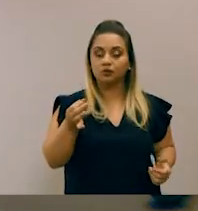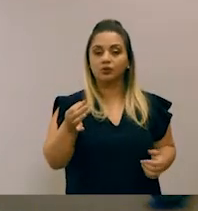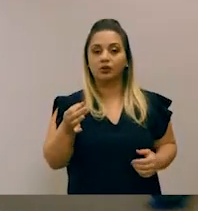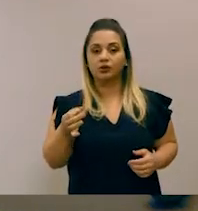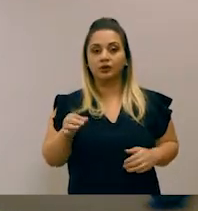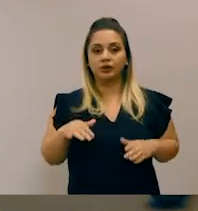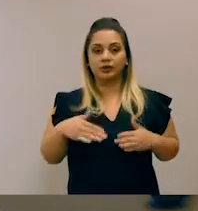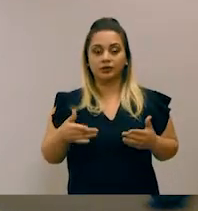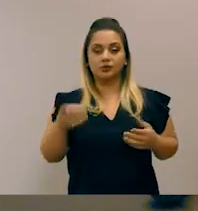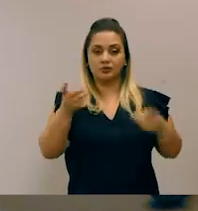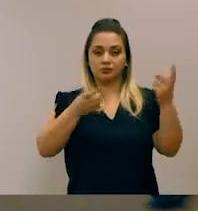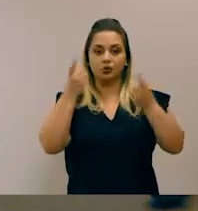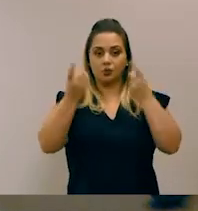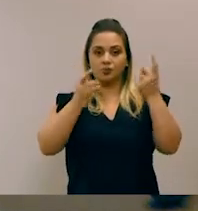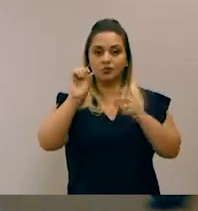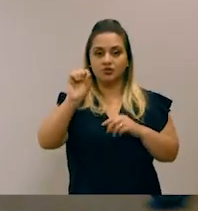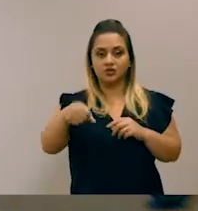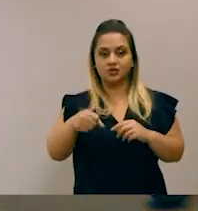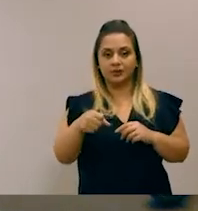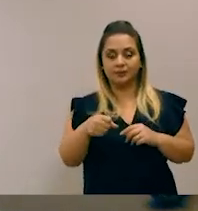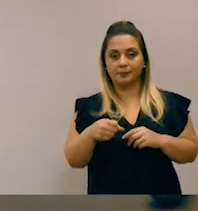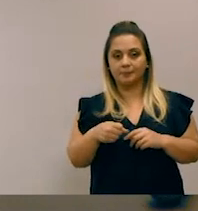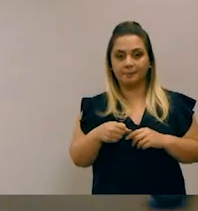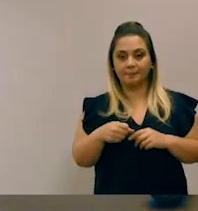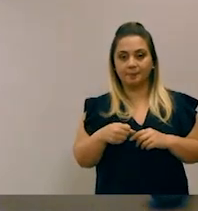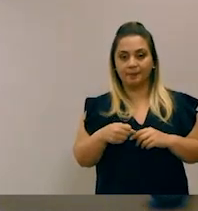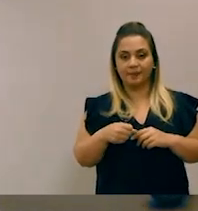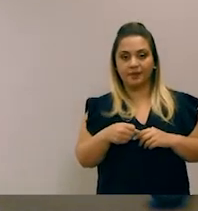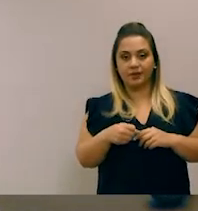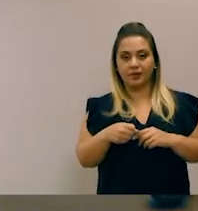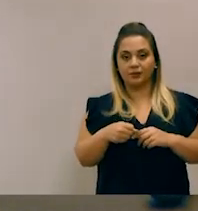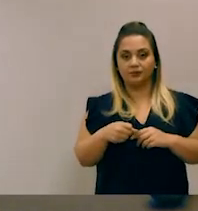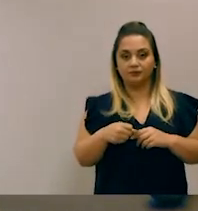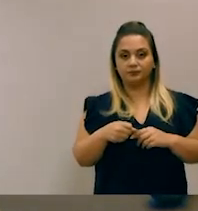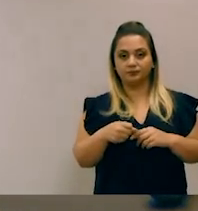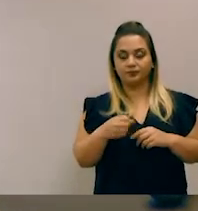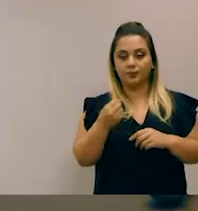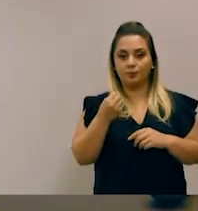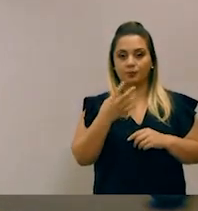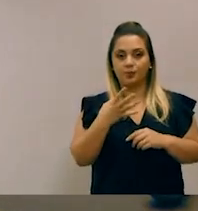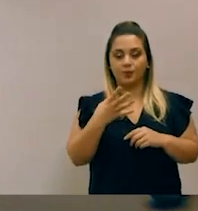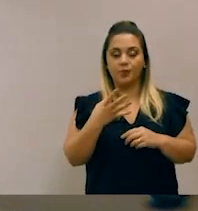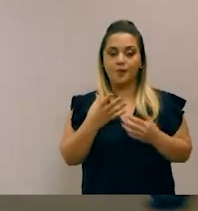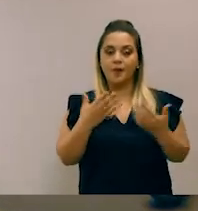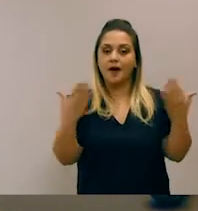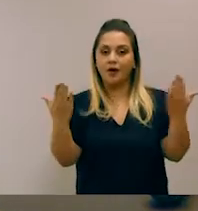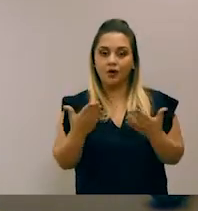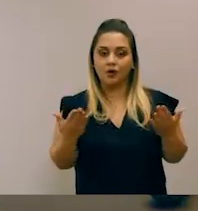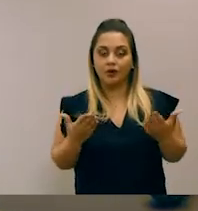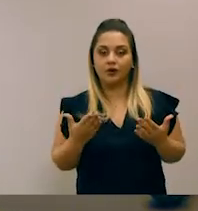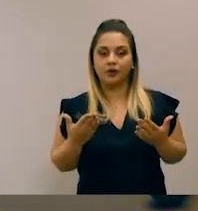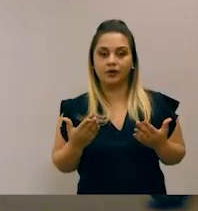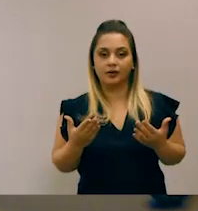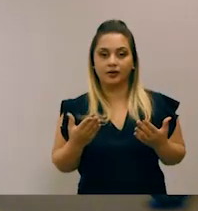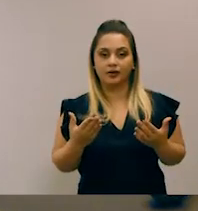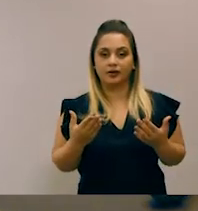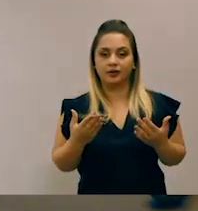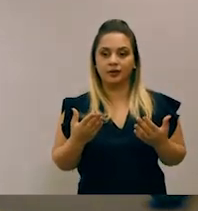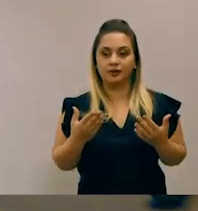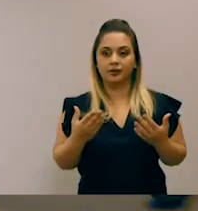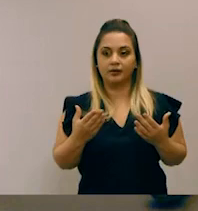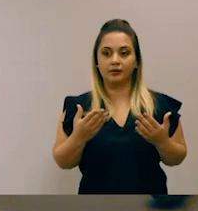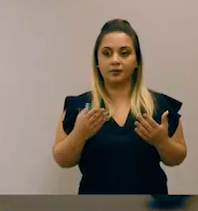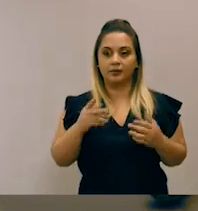without the noise, but with the noise it was 99%. So it was also read by the algorithm. So